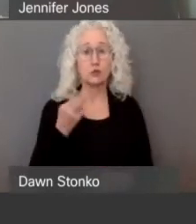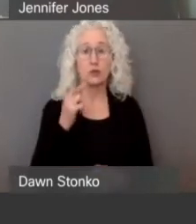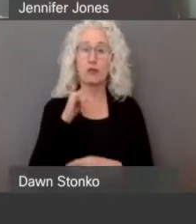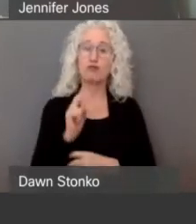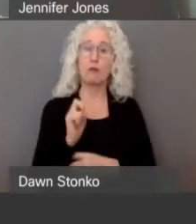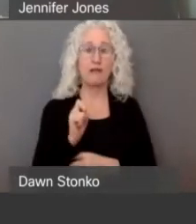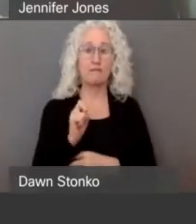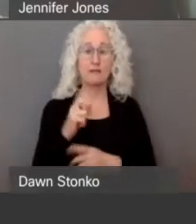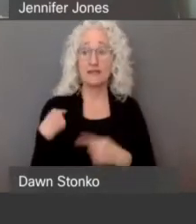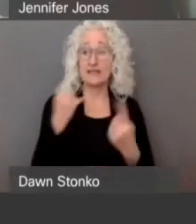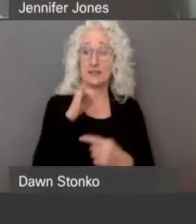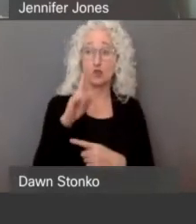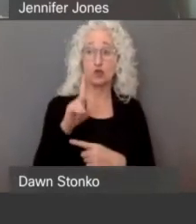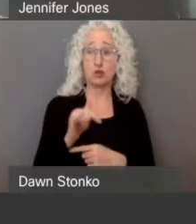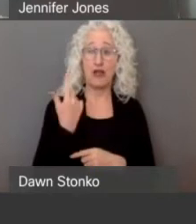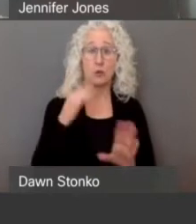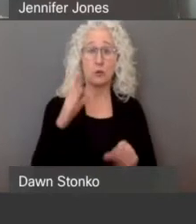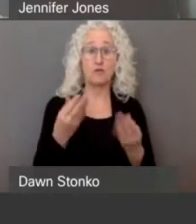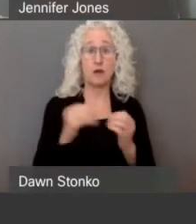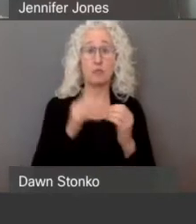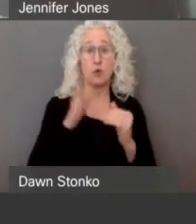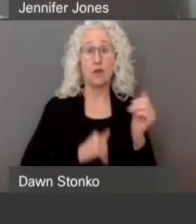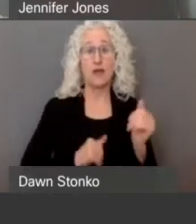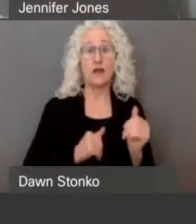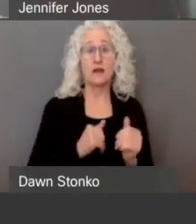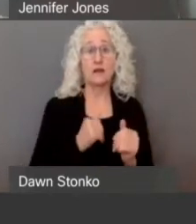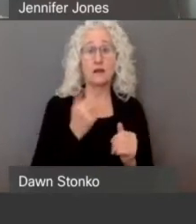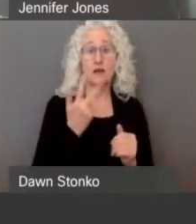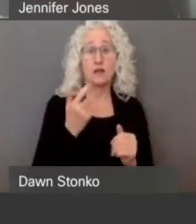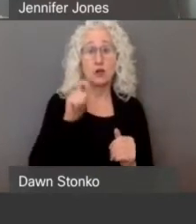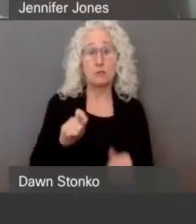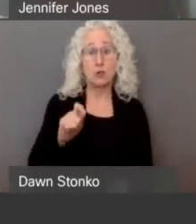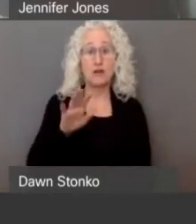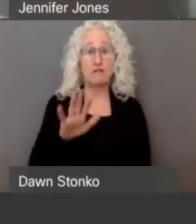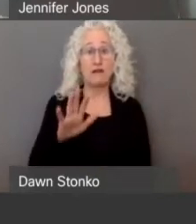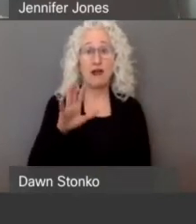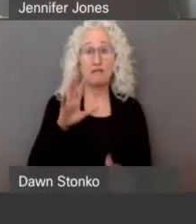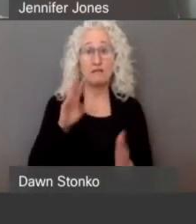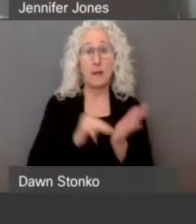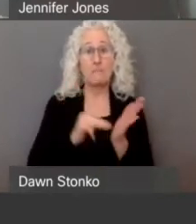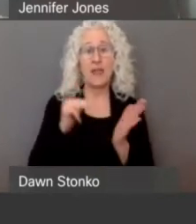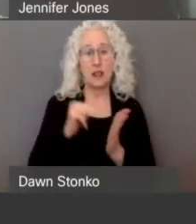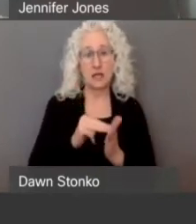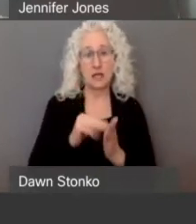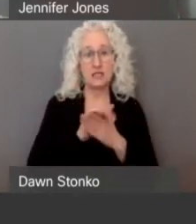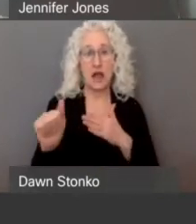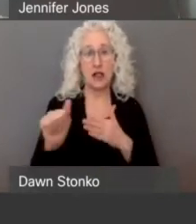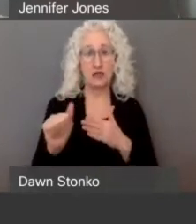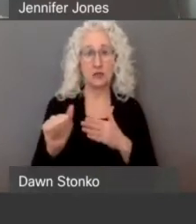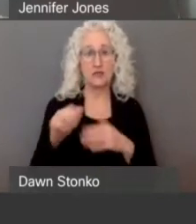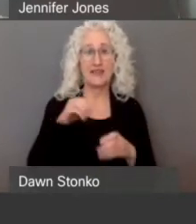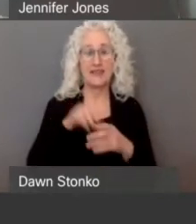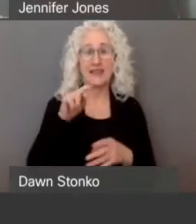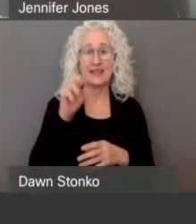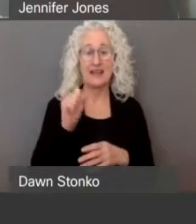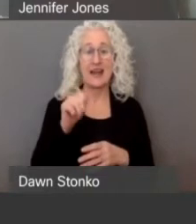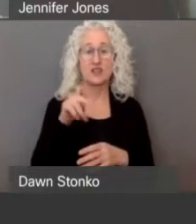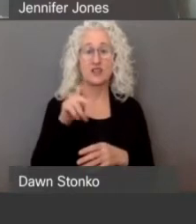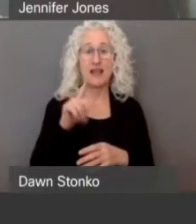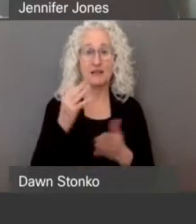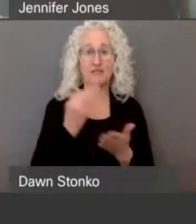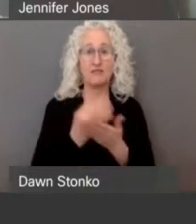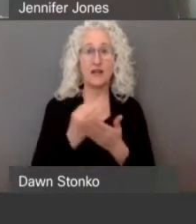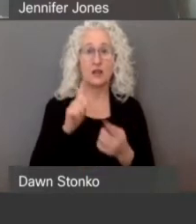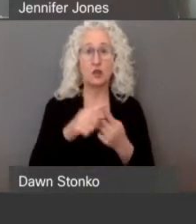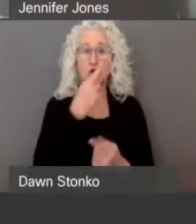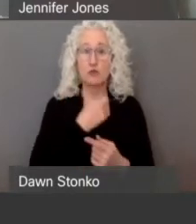Since July, we provided more than $13.5 million in CARES Act funding to our restaurants,